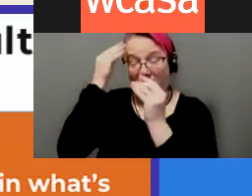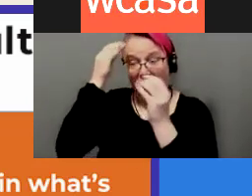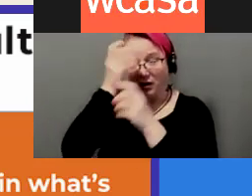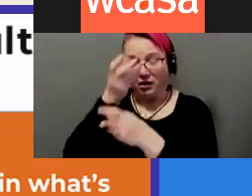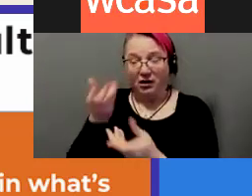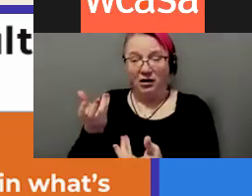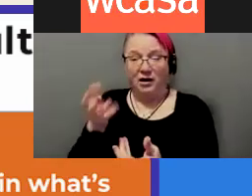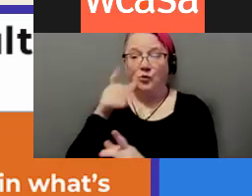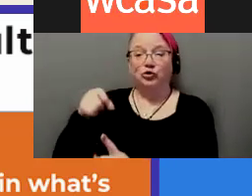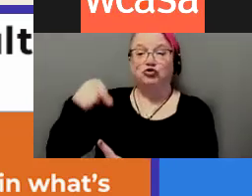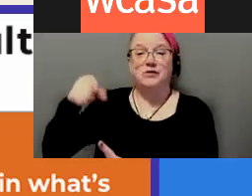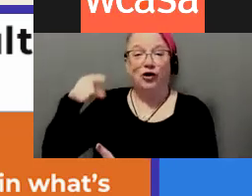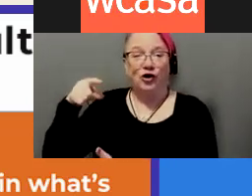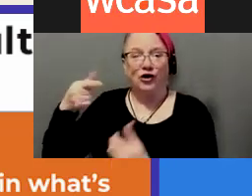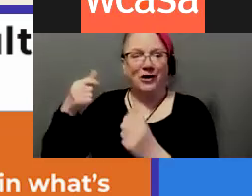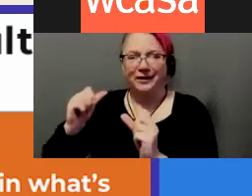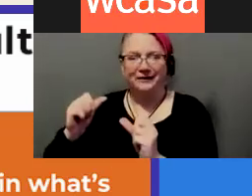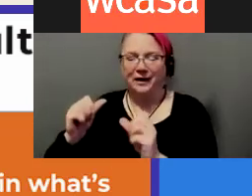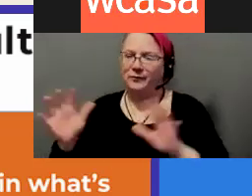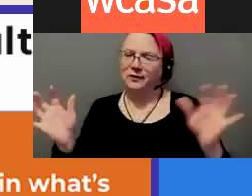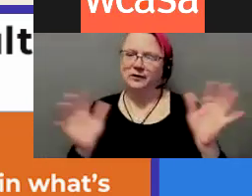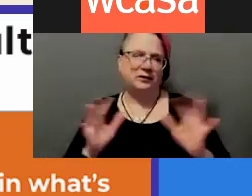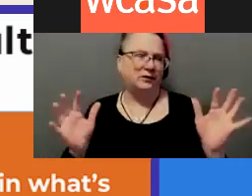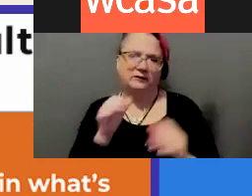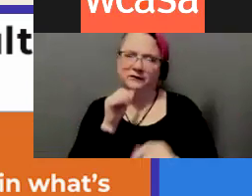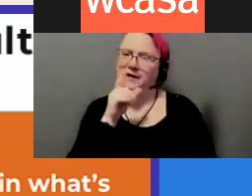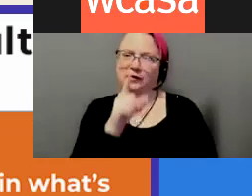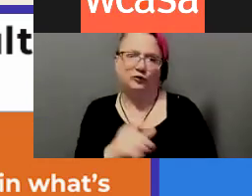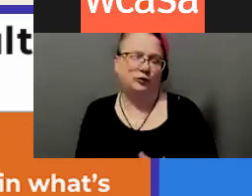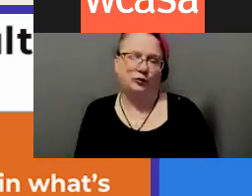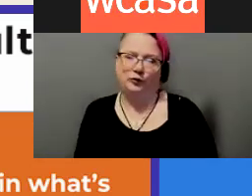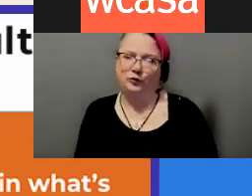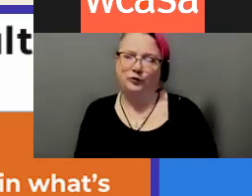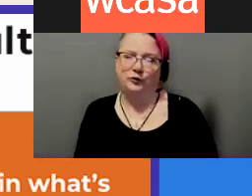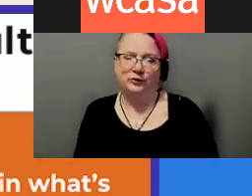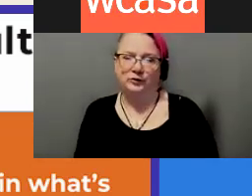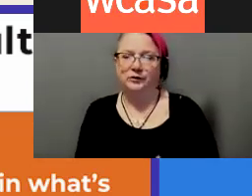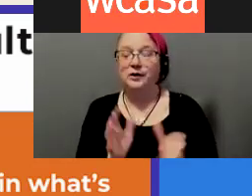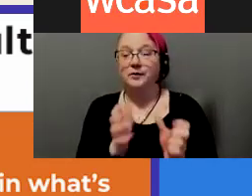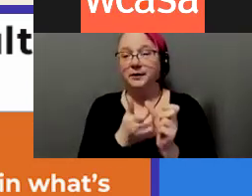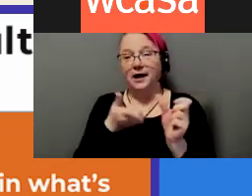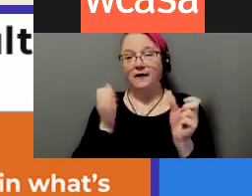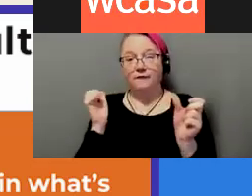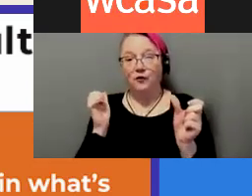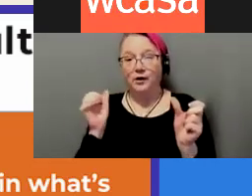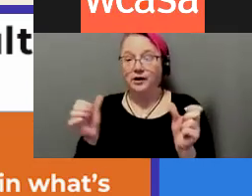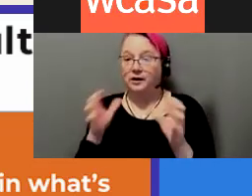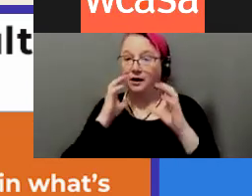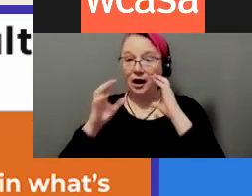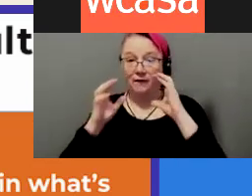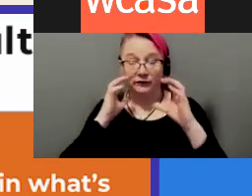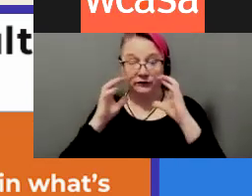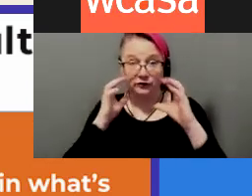then trigger an attempt, and that's just not true. But by avoiding any conversations on